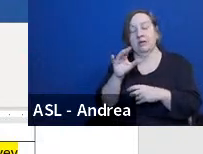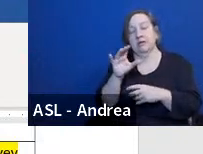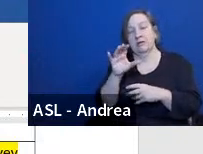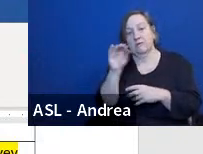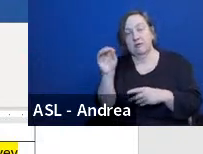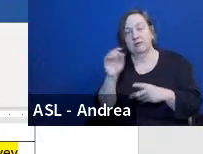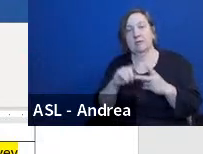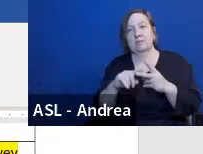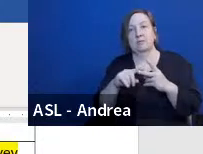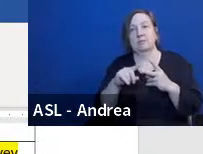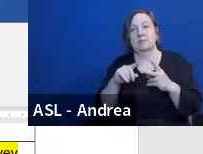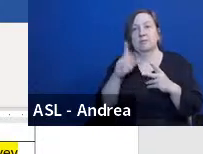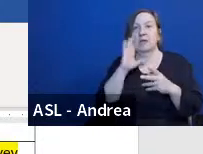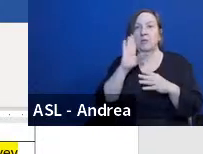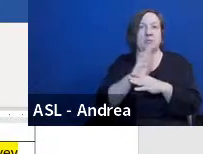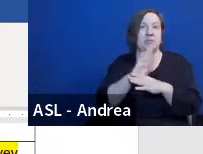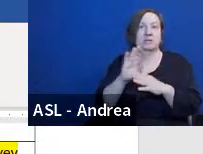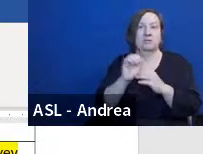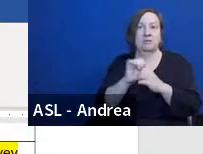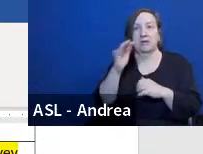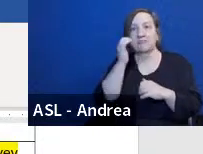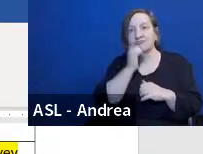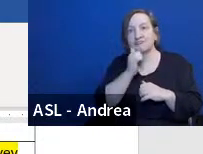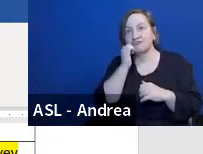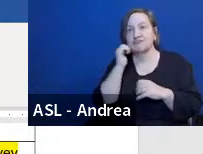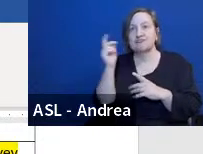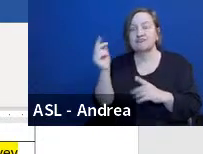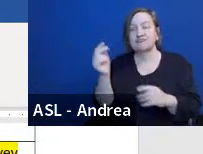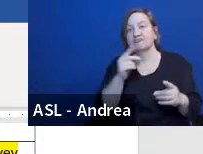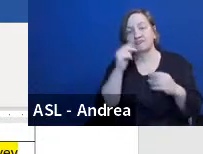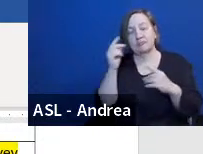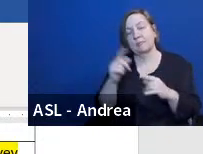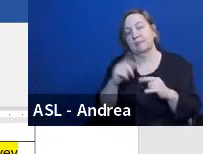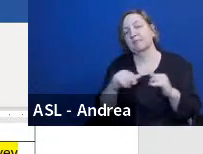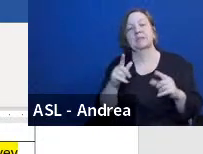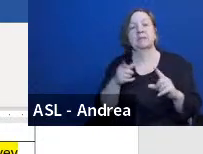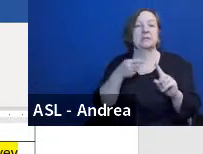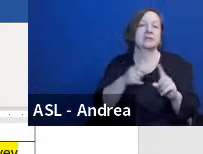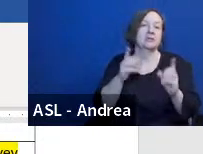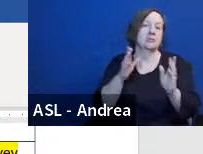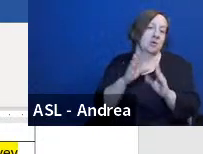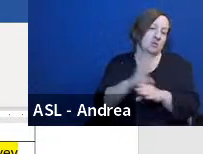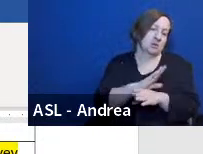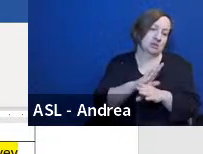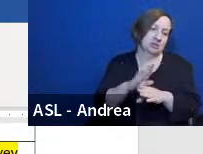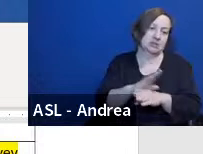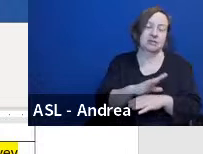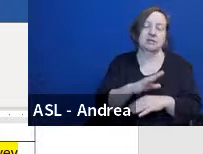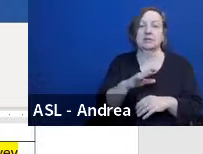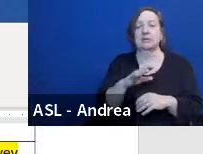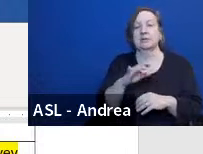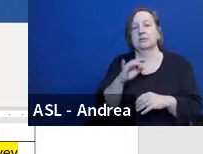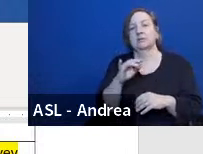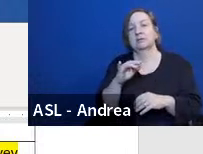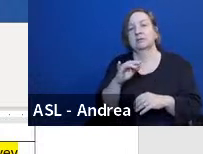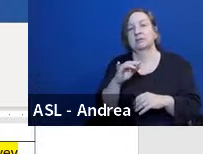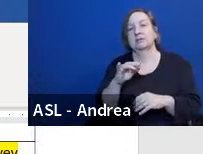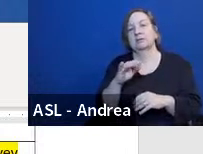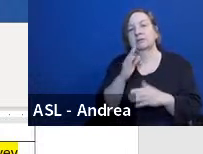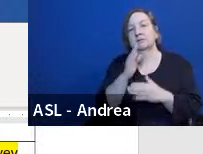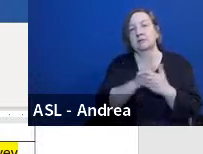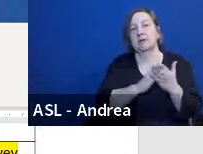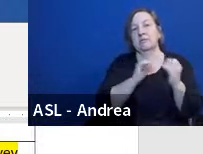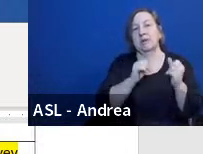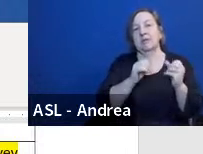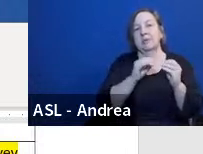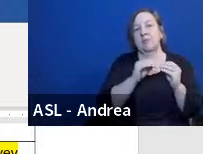their day-to-day for sure. And in particular, the small businesses, things like this can be a little more